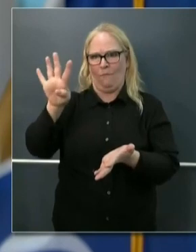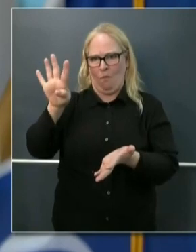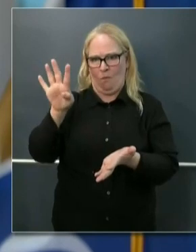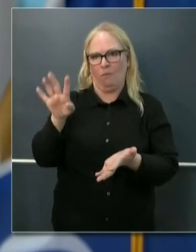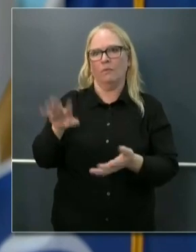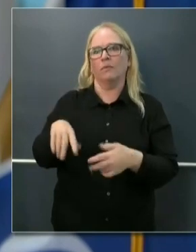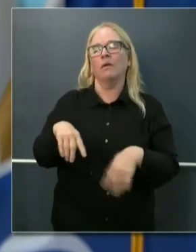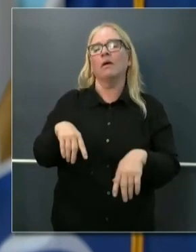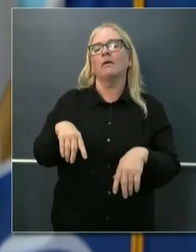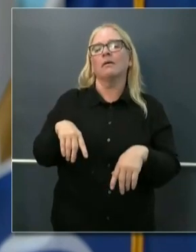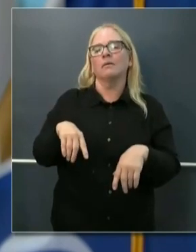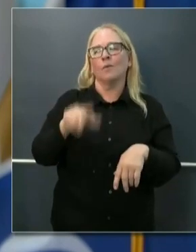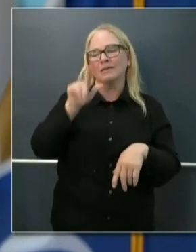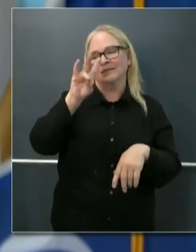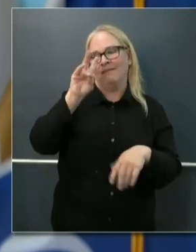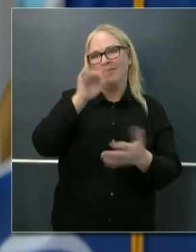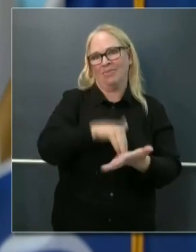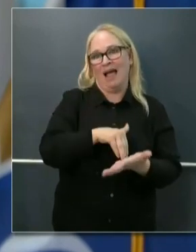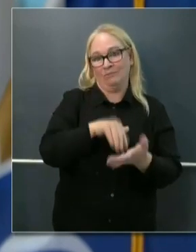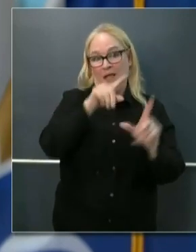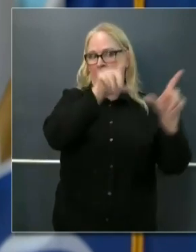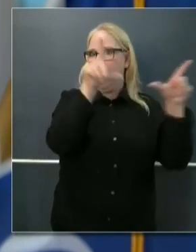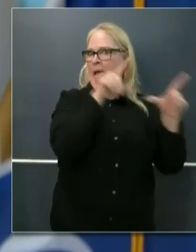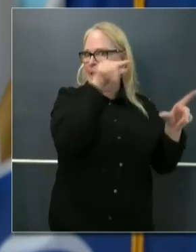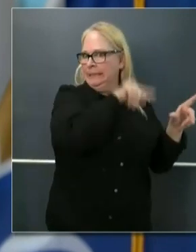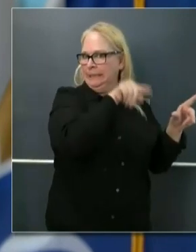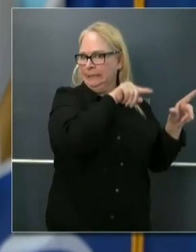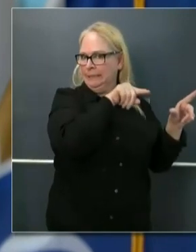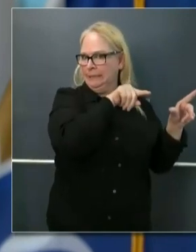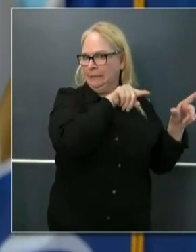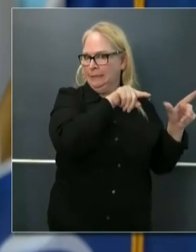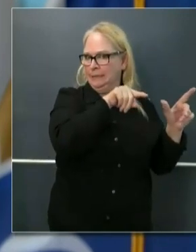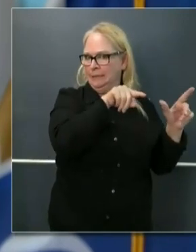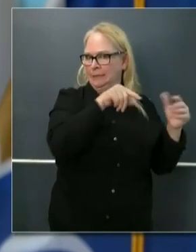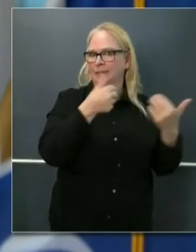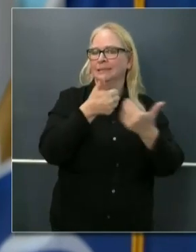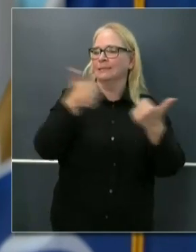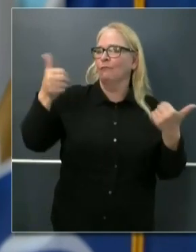7,461 facilities that are licensed outside of the SNFs